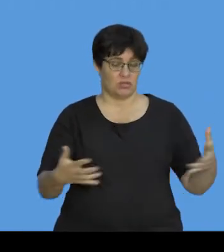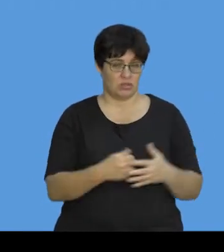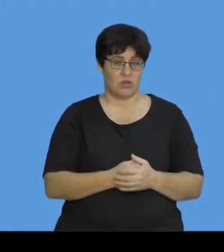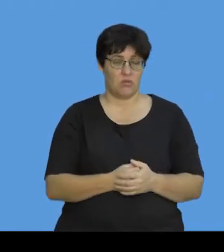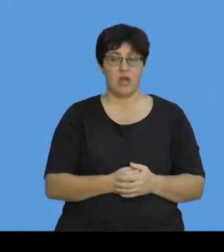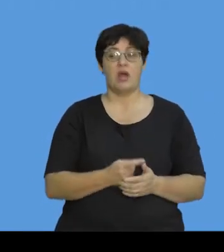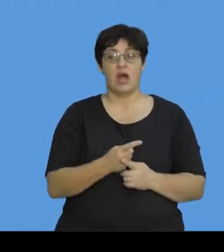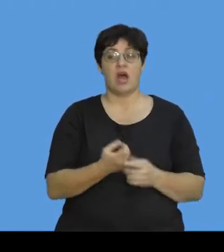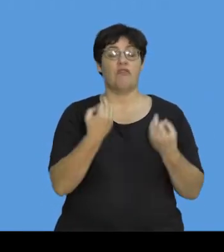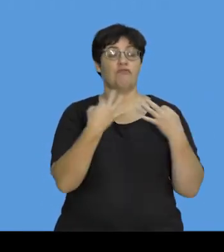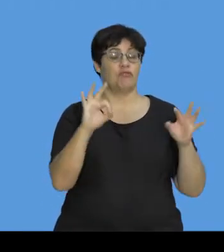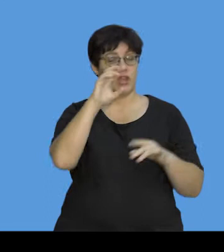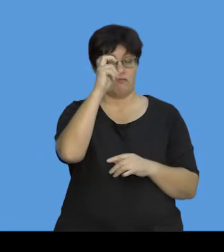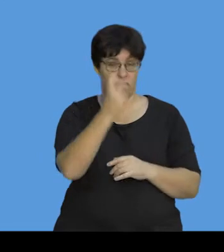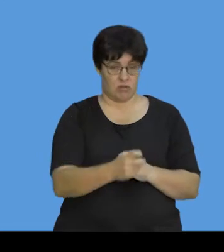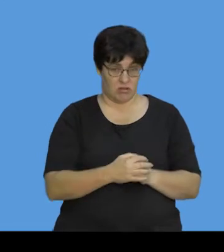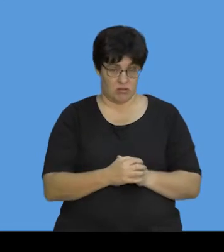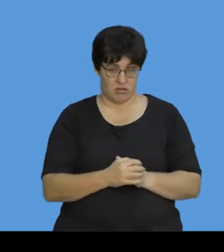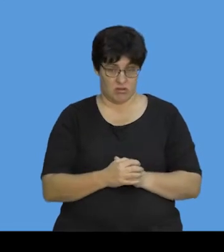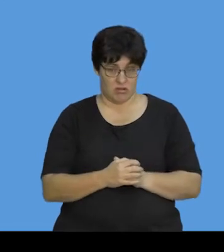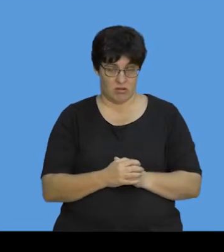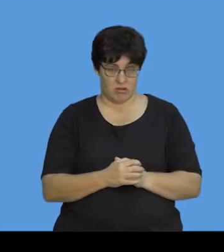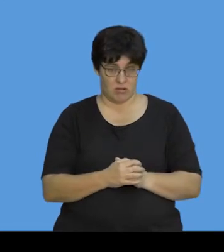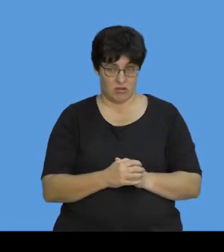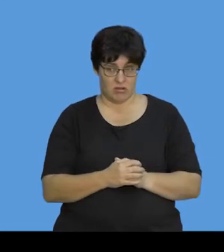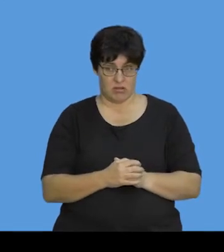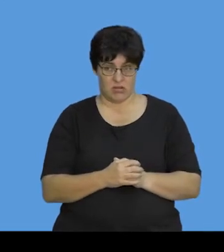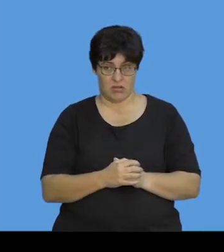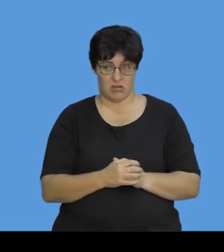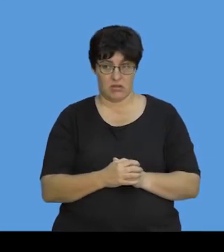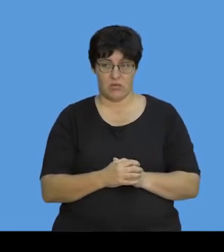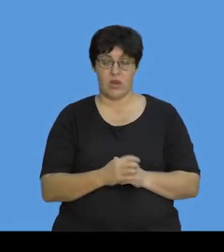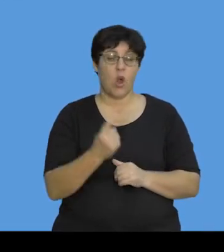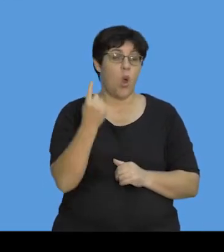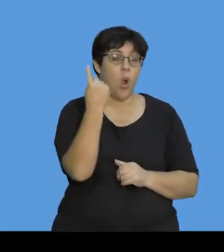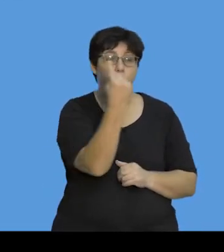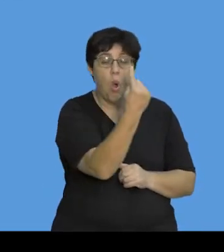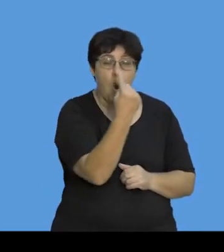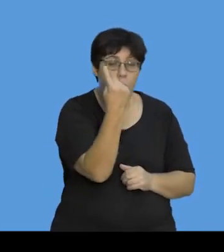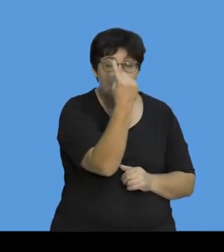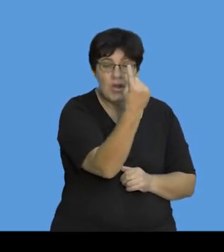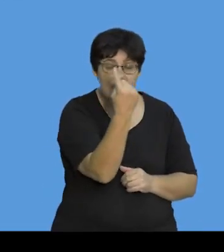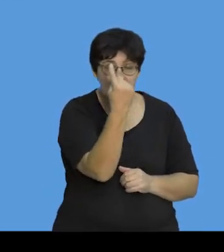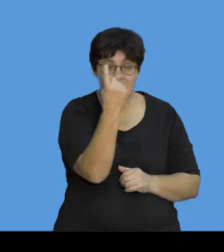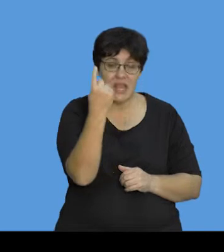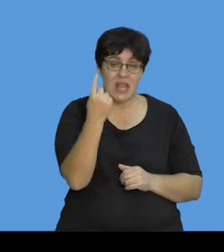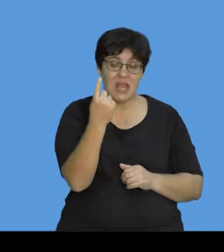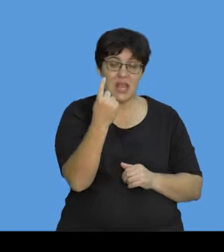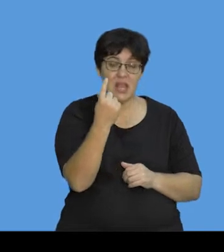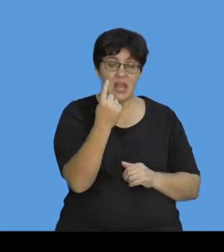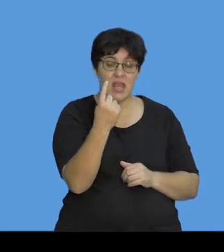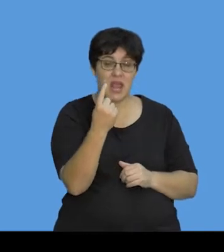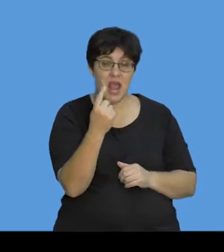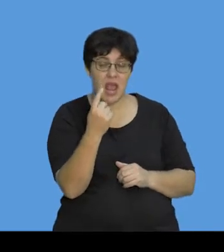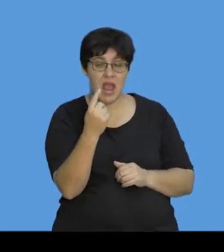an object is in free fall when this is very important, the only force